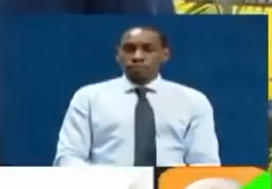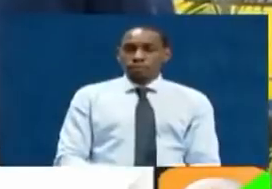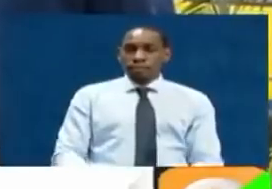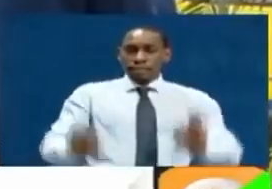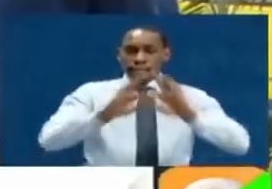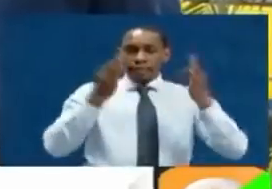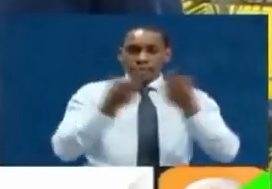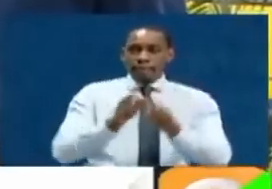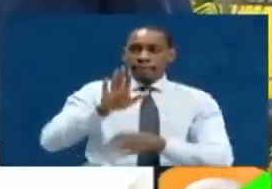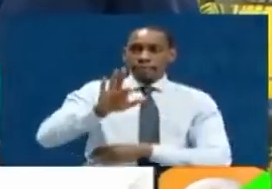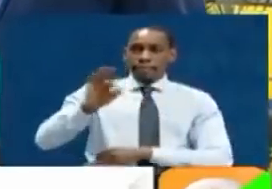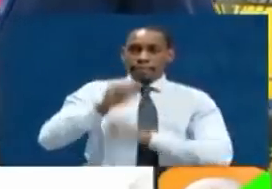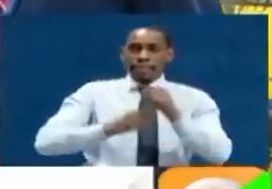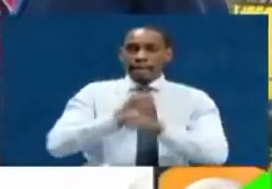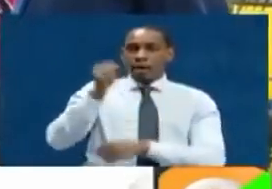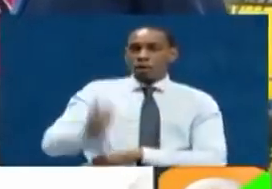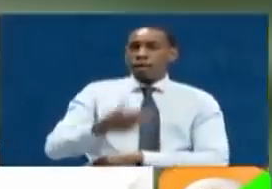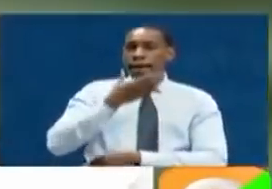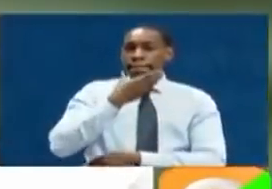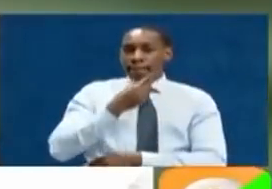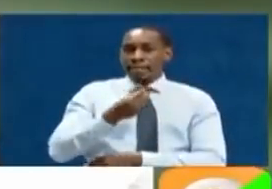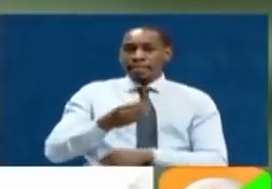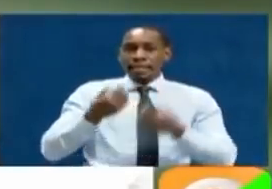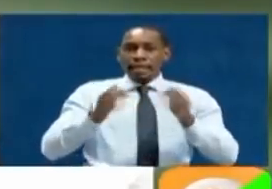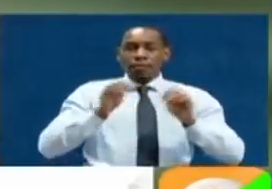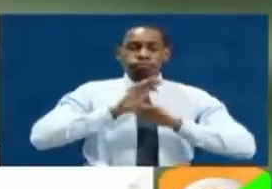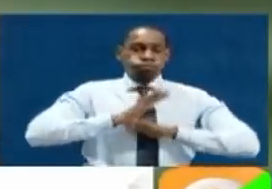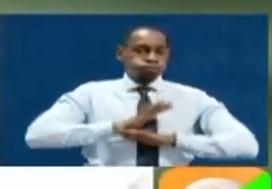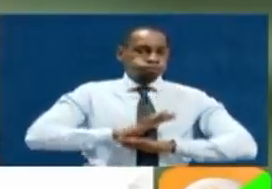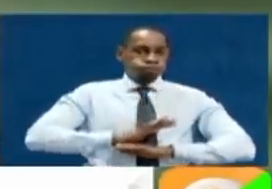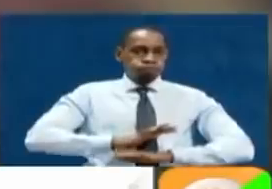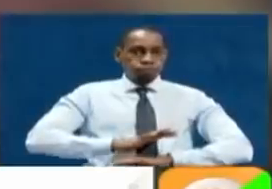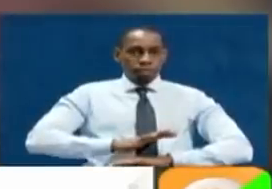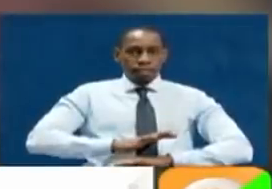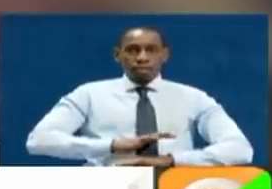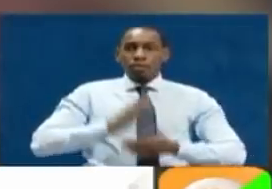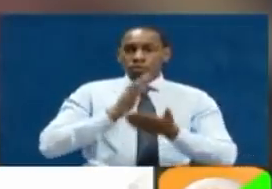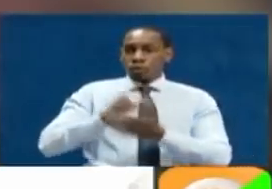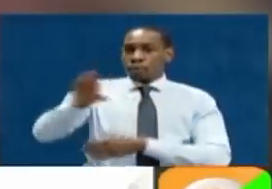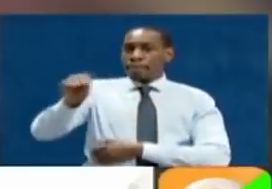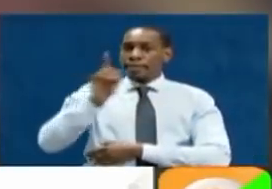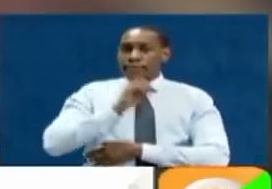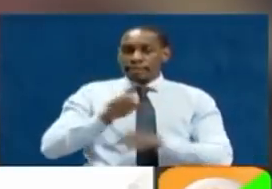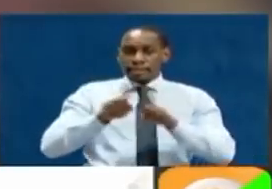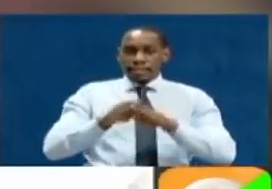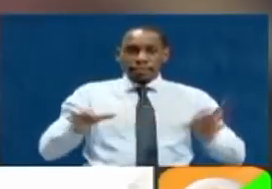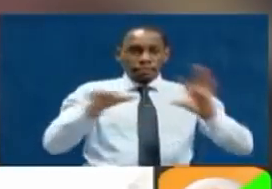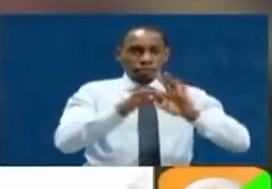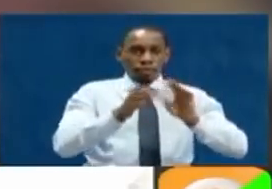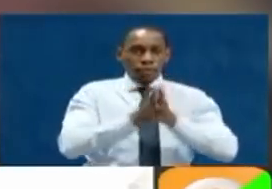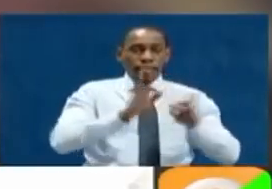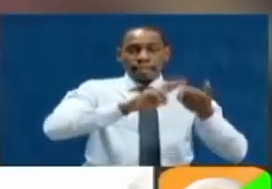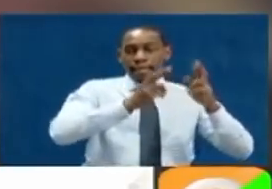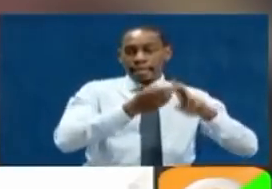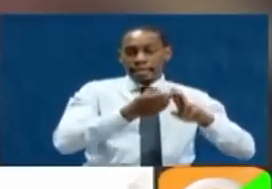The family of 53-year-old Thomas Kamuyu Ndungu can now breathe a sigh of relief. He has been found and will be reunited with